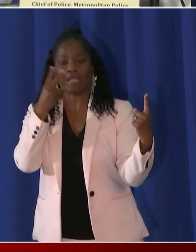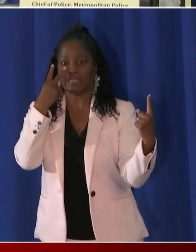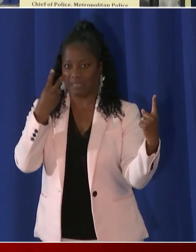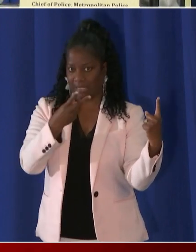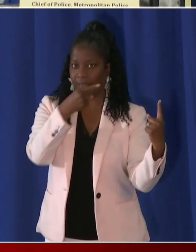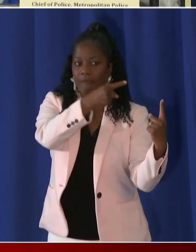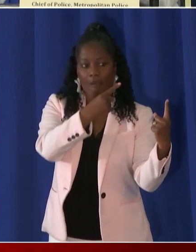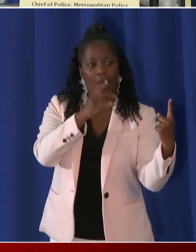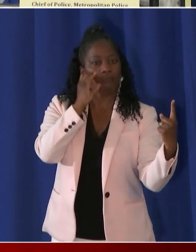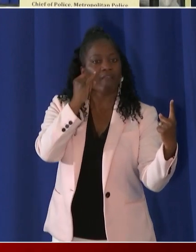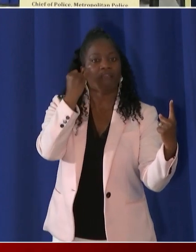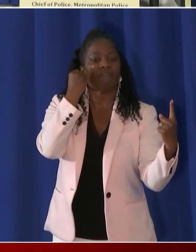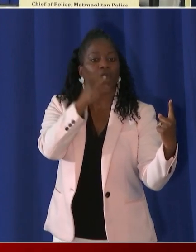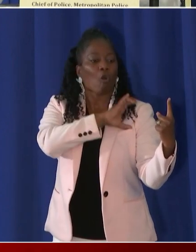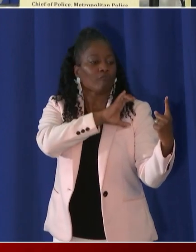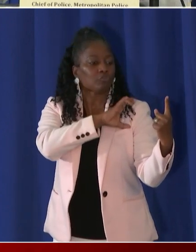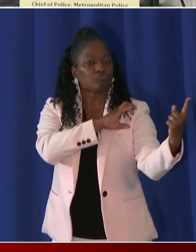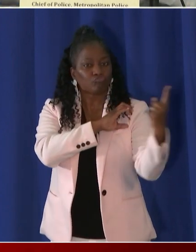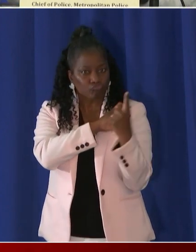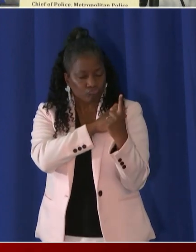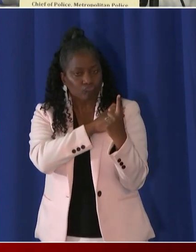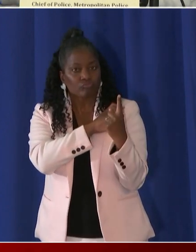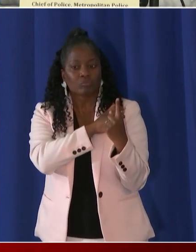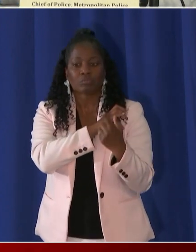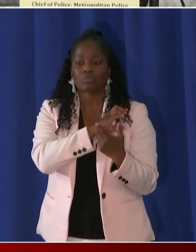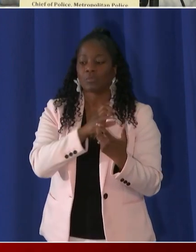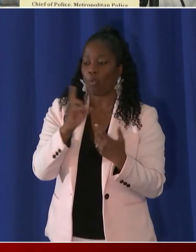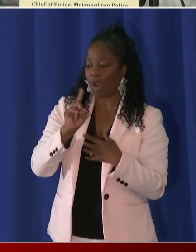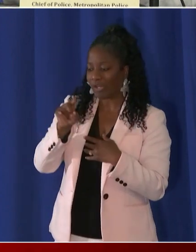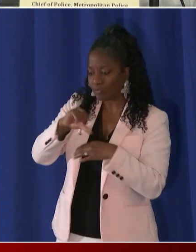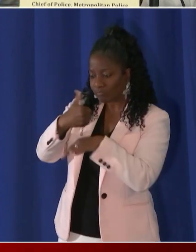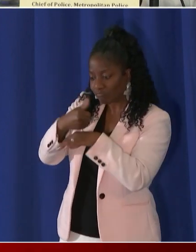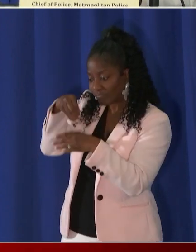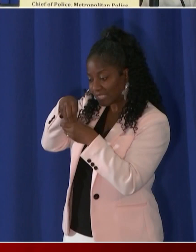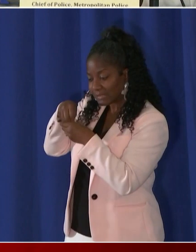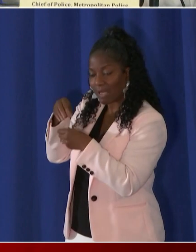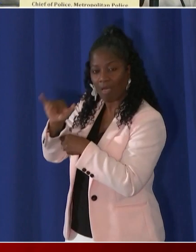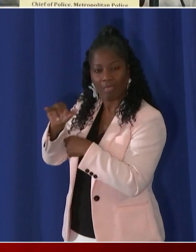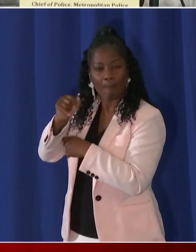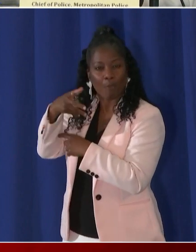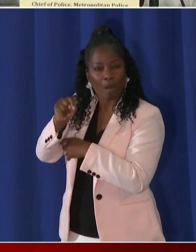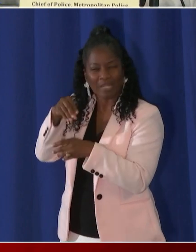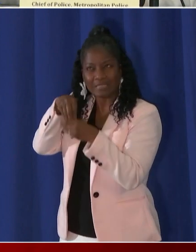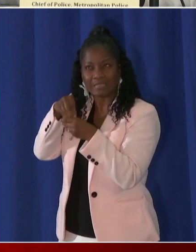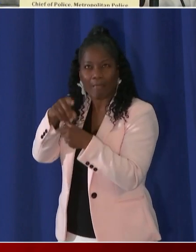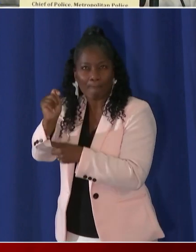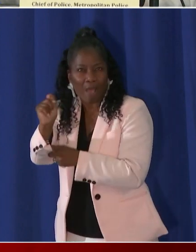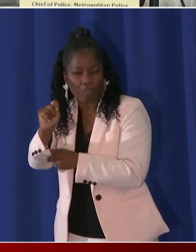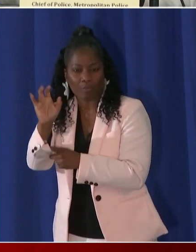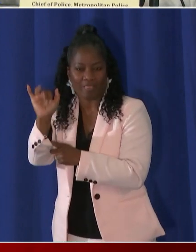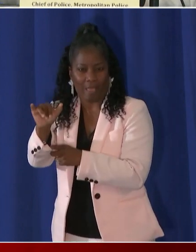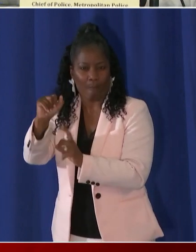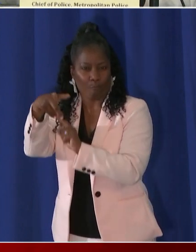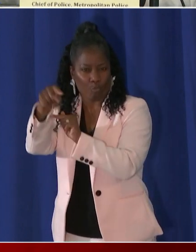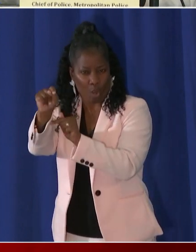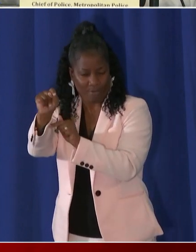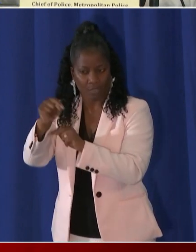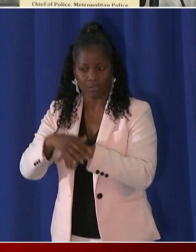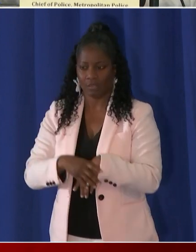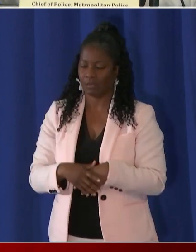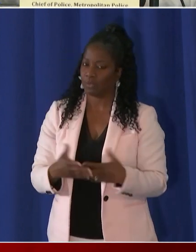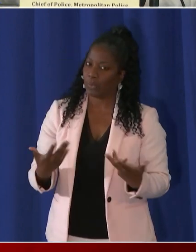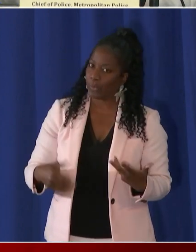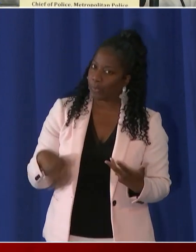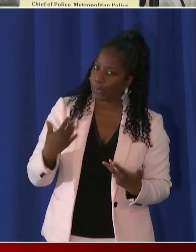apartment from where he was set up inside of his apartment, inside of the bathroom of the apartment. Again, I am